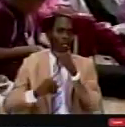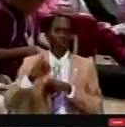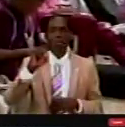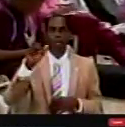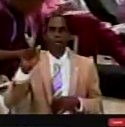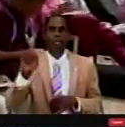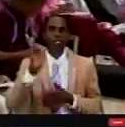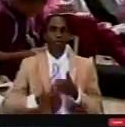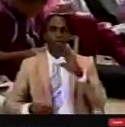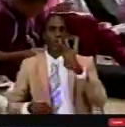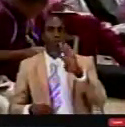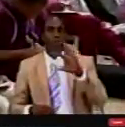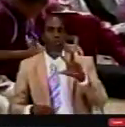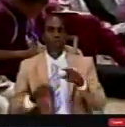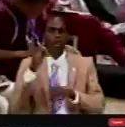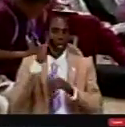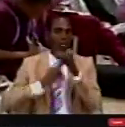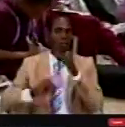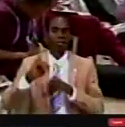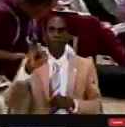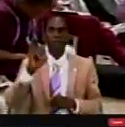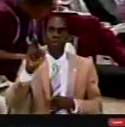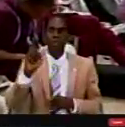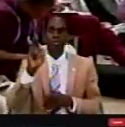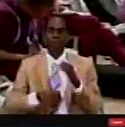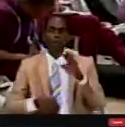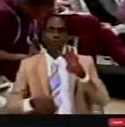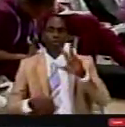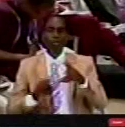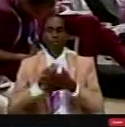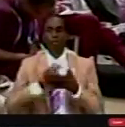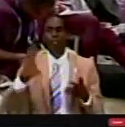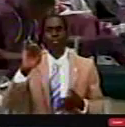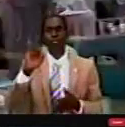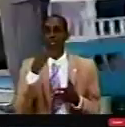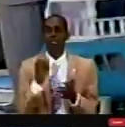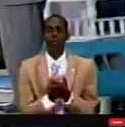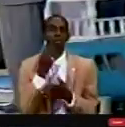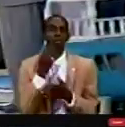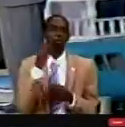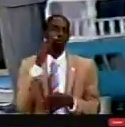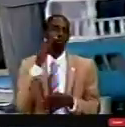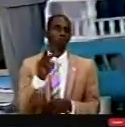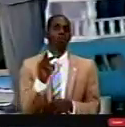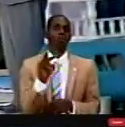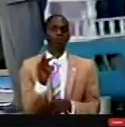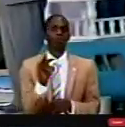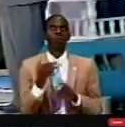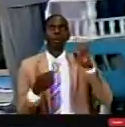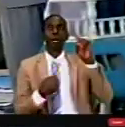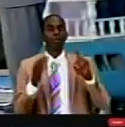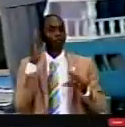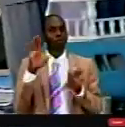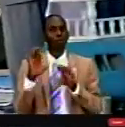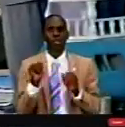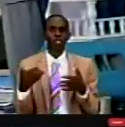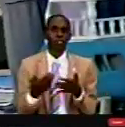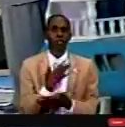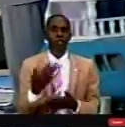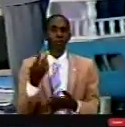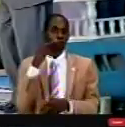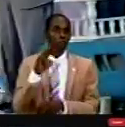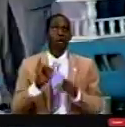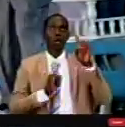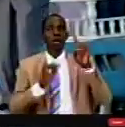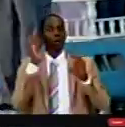43 I'm reading from verse 19. he says behold I do a new thing behold I do anything and you know the things